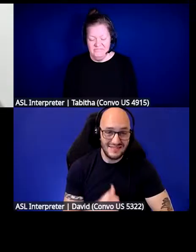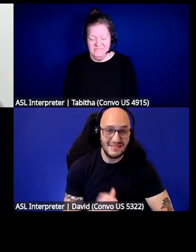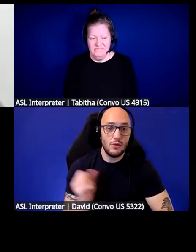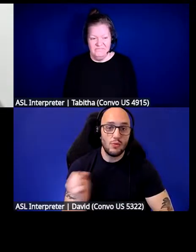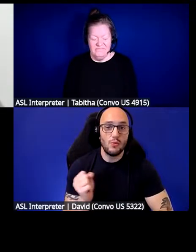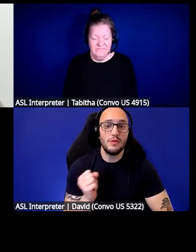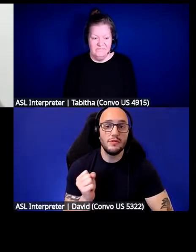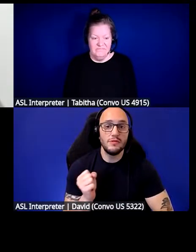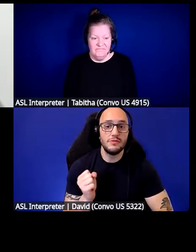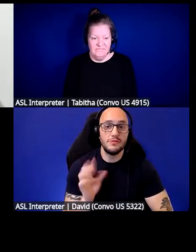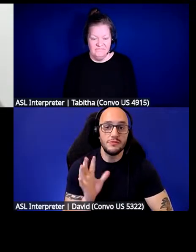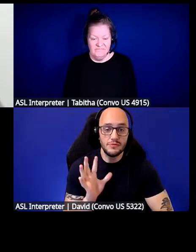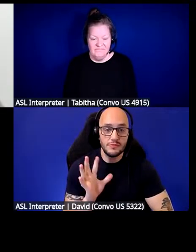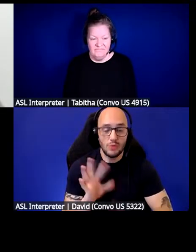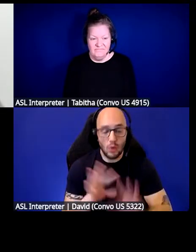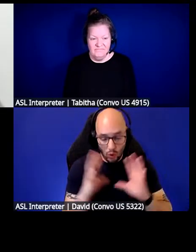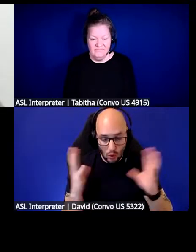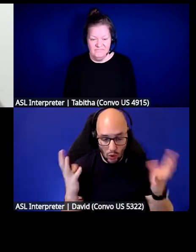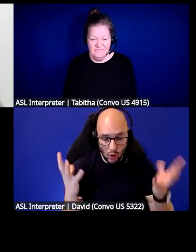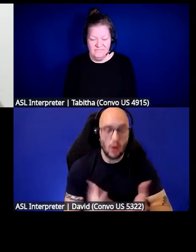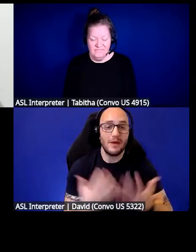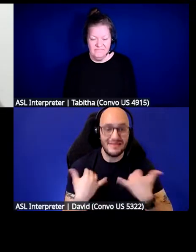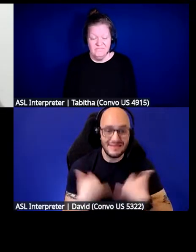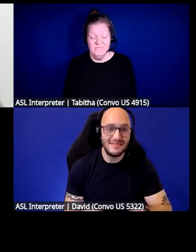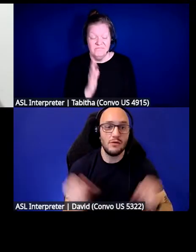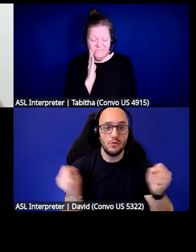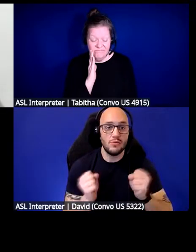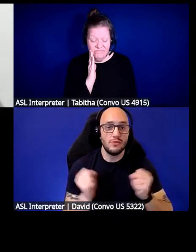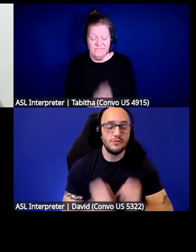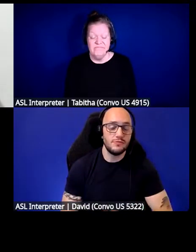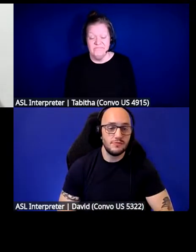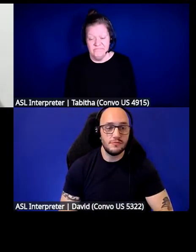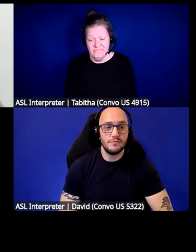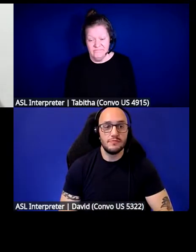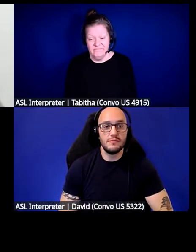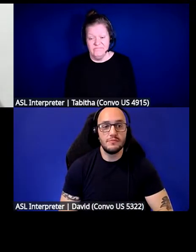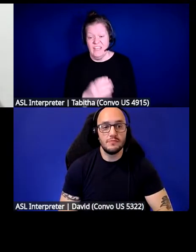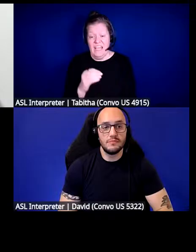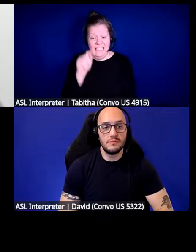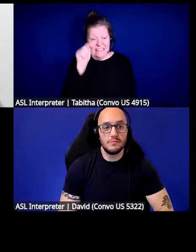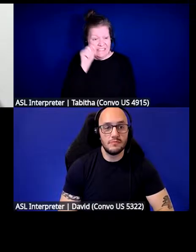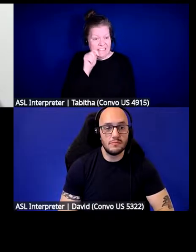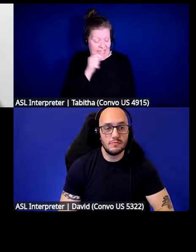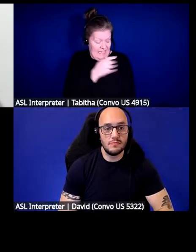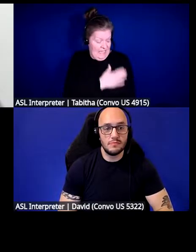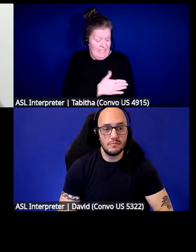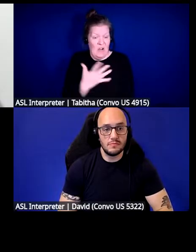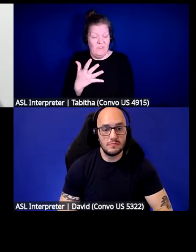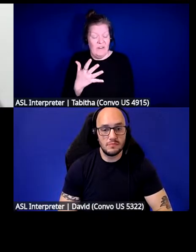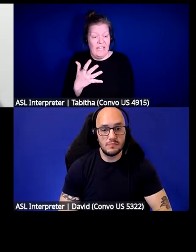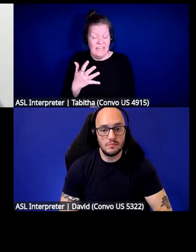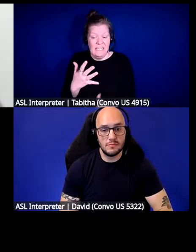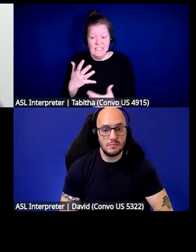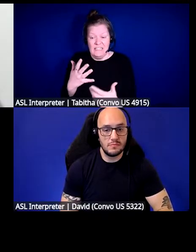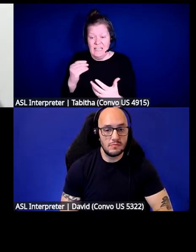all across the I know. planet. It is still I winter. know. And I have a tan already and berries setting on my strawberry plants. What's your